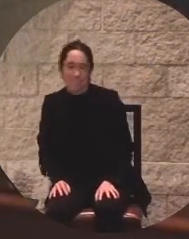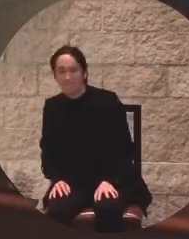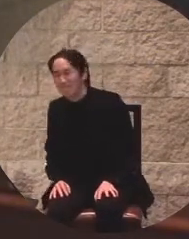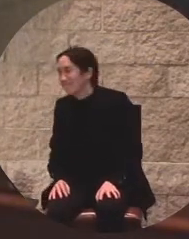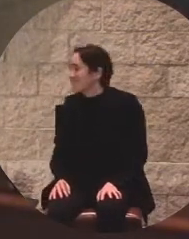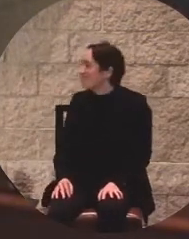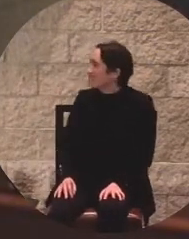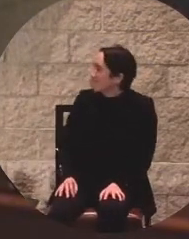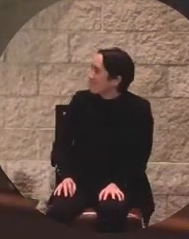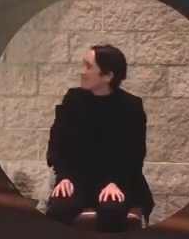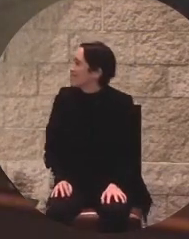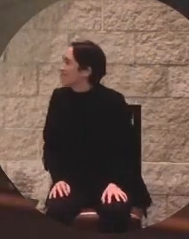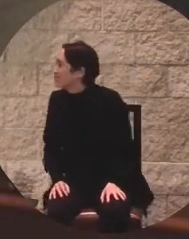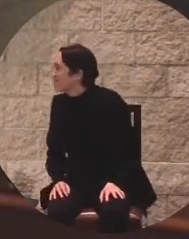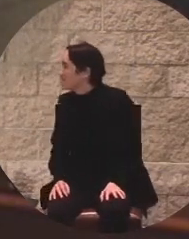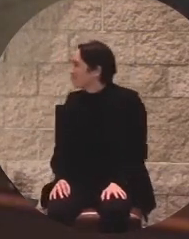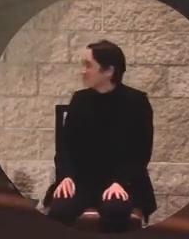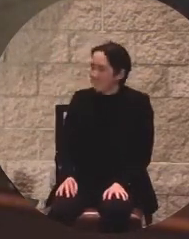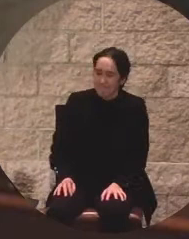baby, oh, my